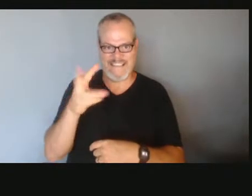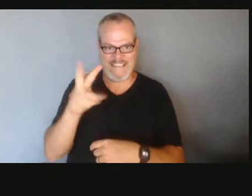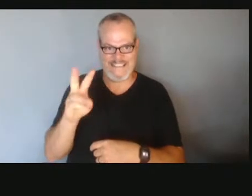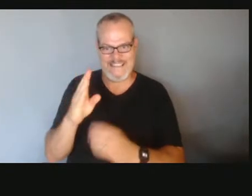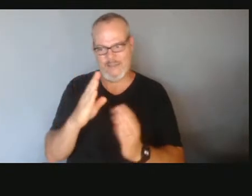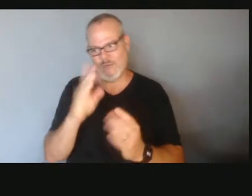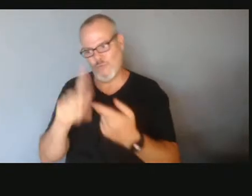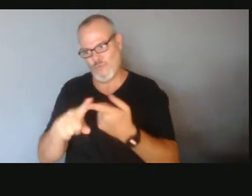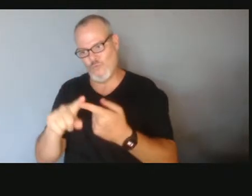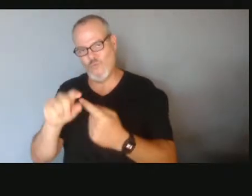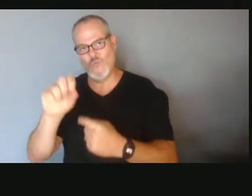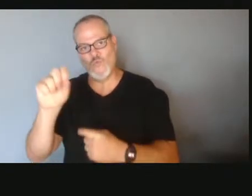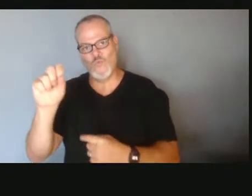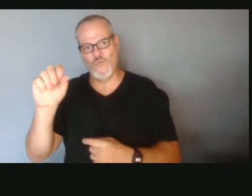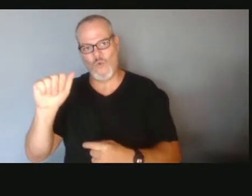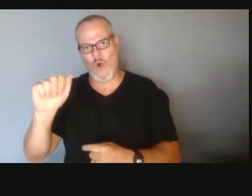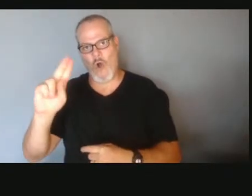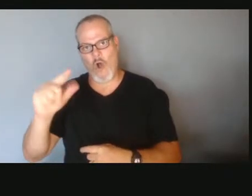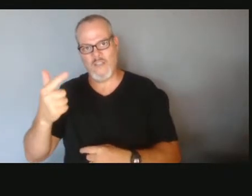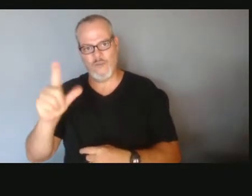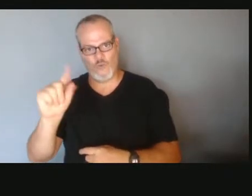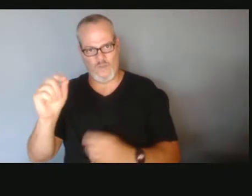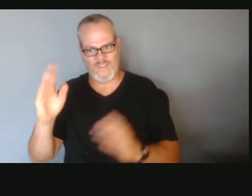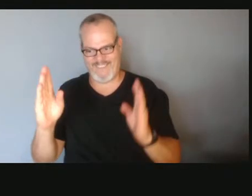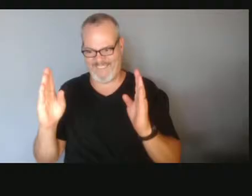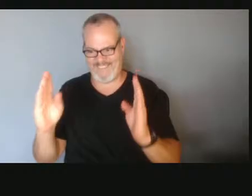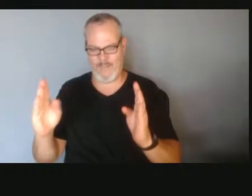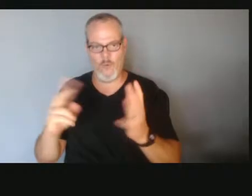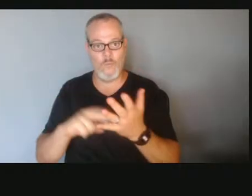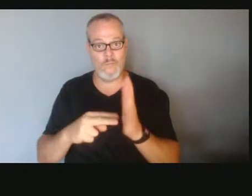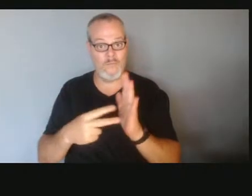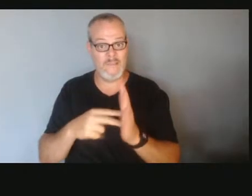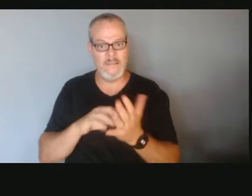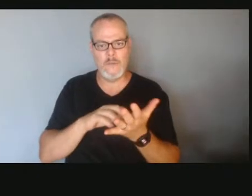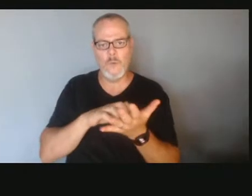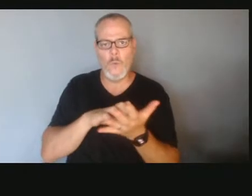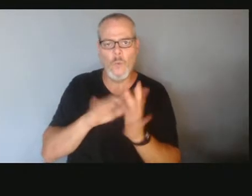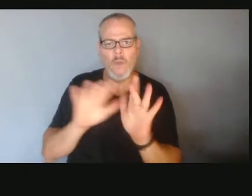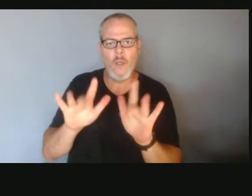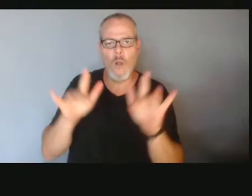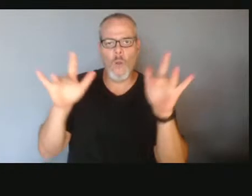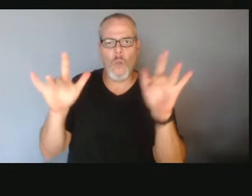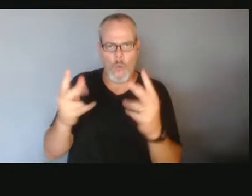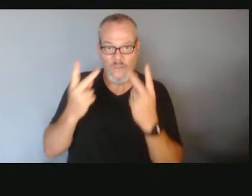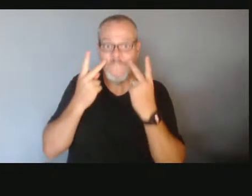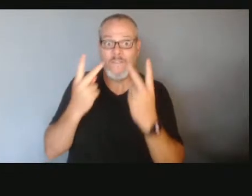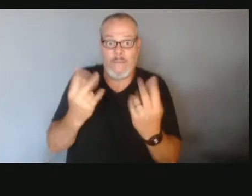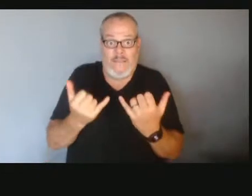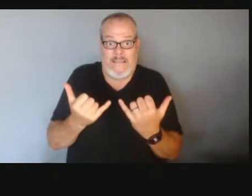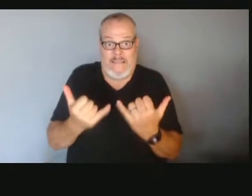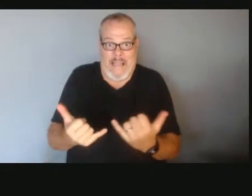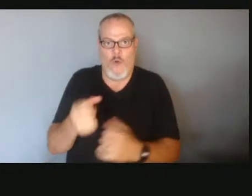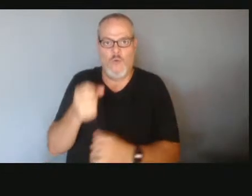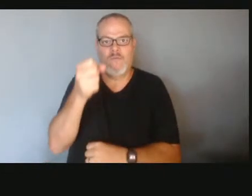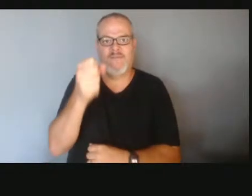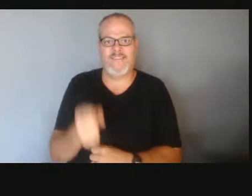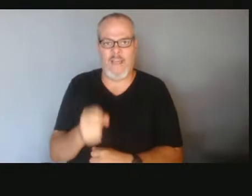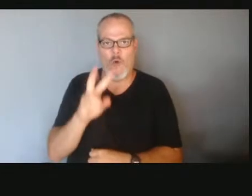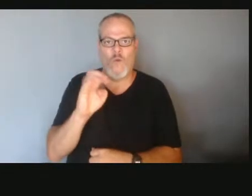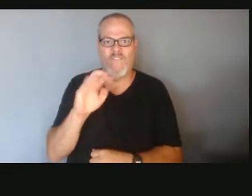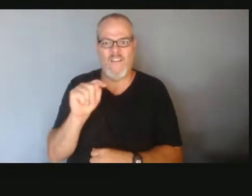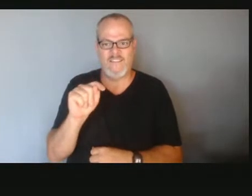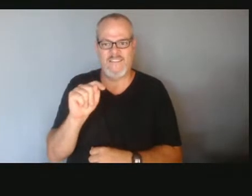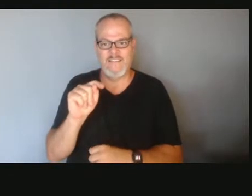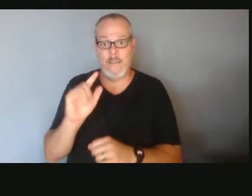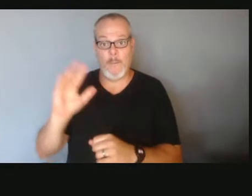They note here is the documentation of weak glow visible at the south vent. The previous day, they know it was more